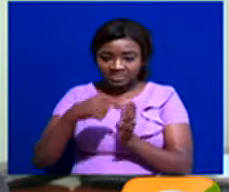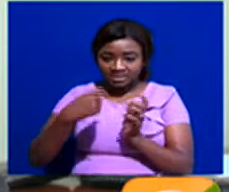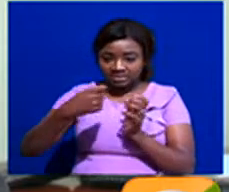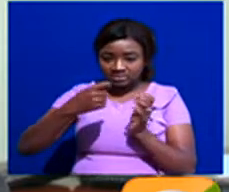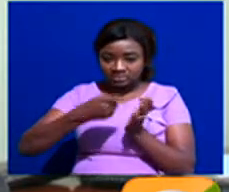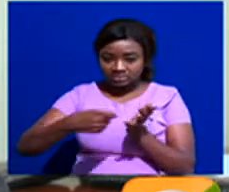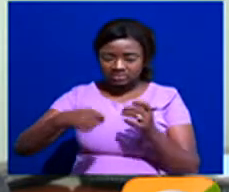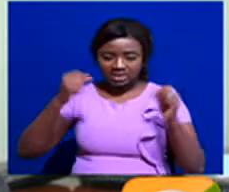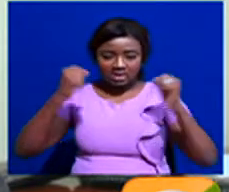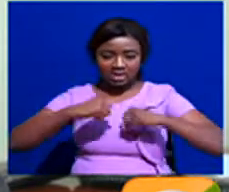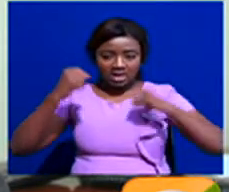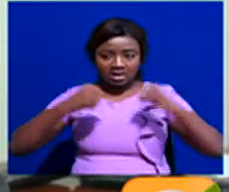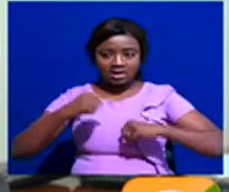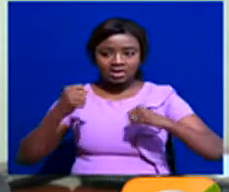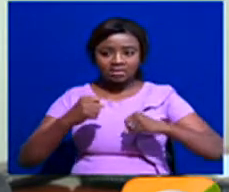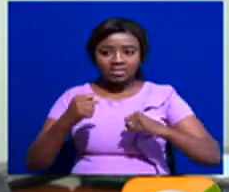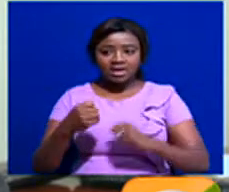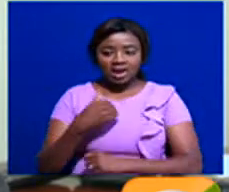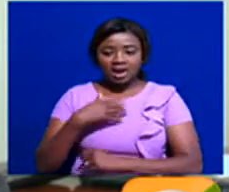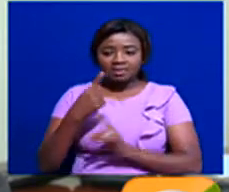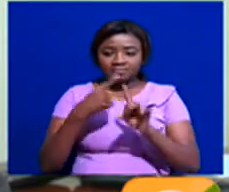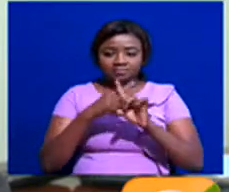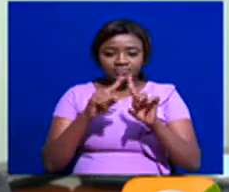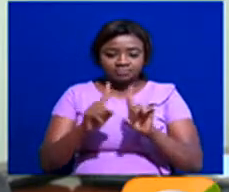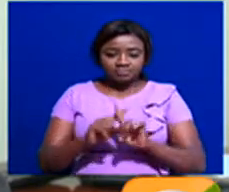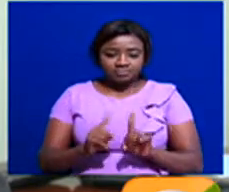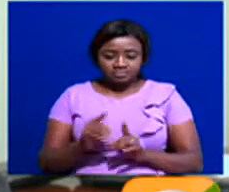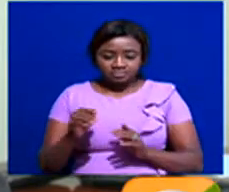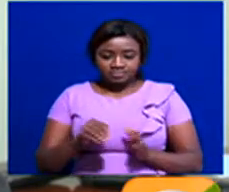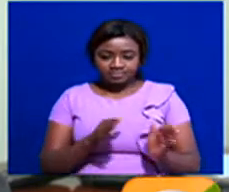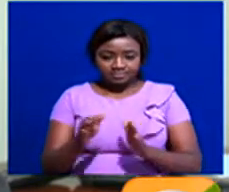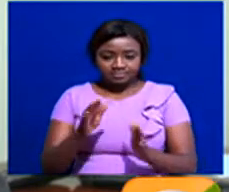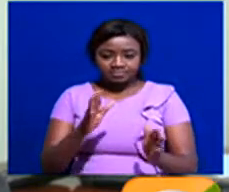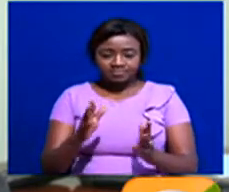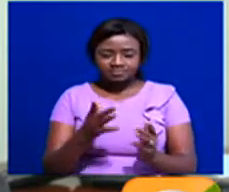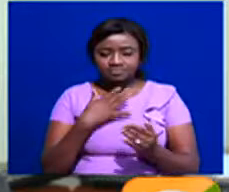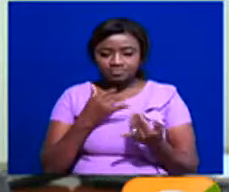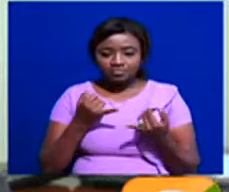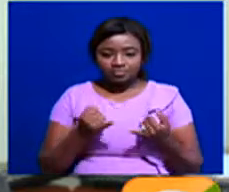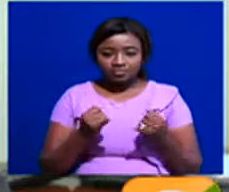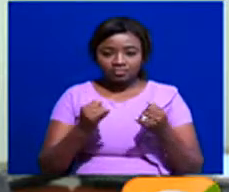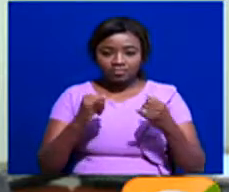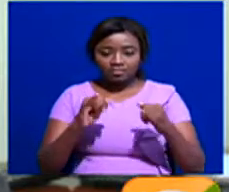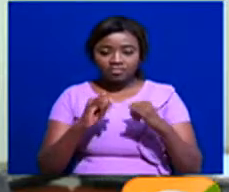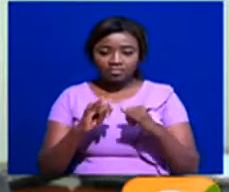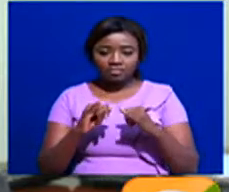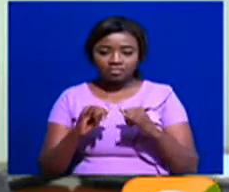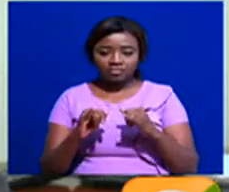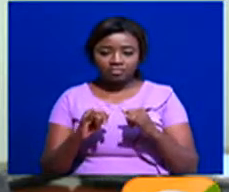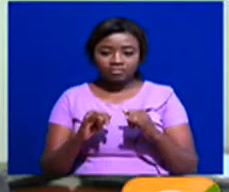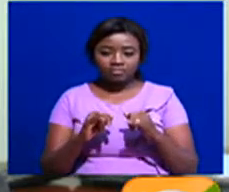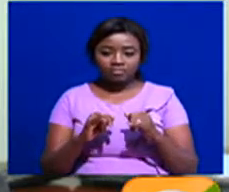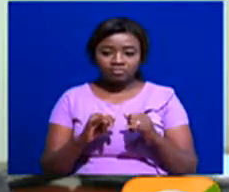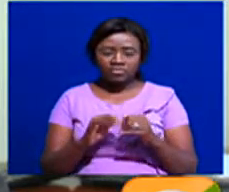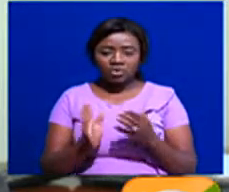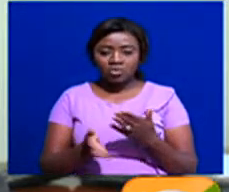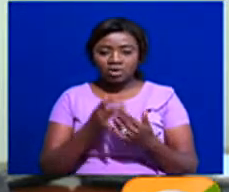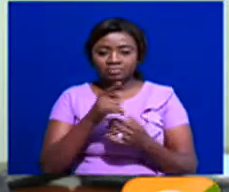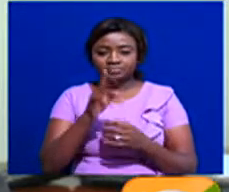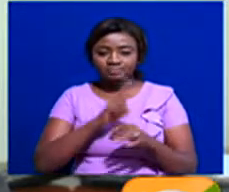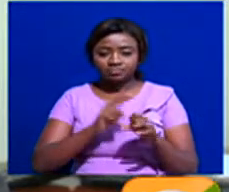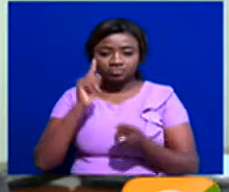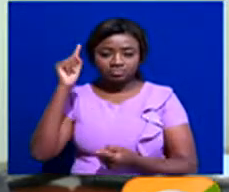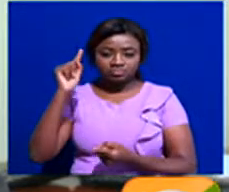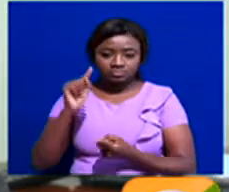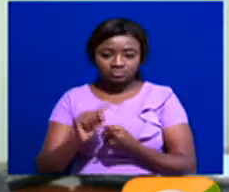adopted, it has taken a number of measures to implement so that tobacco use comes down. And it has already started